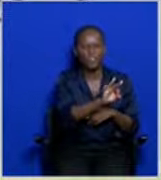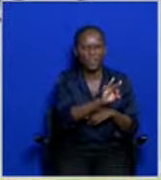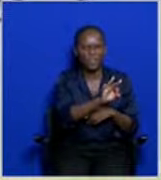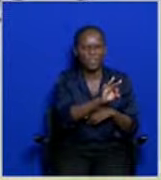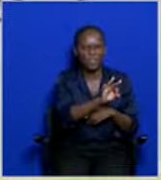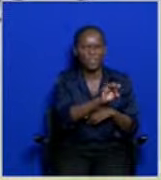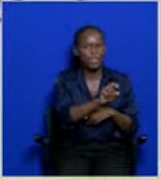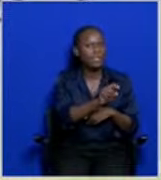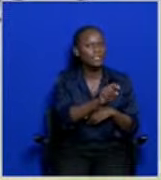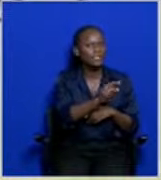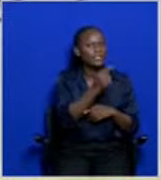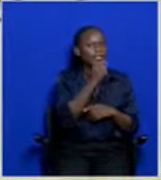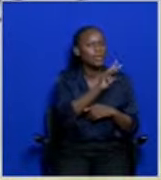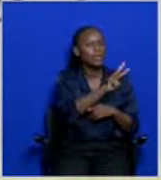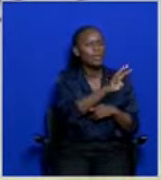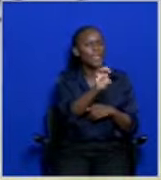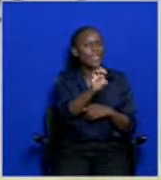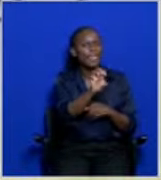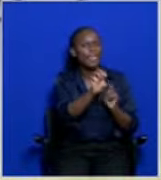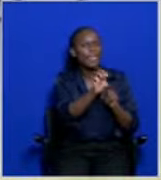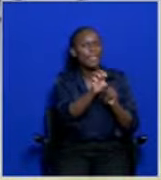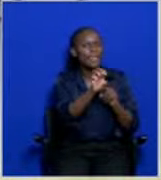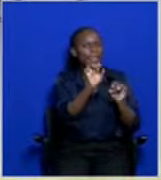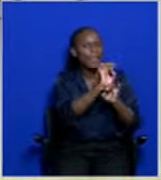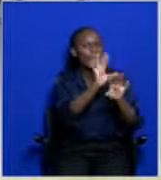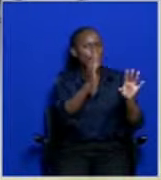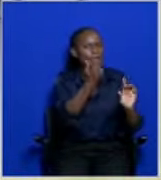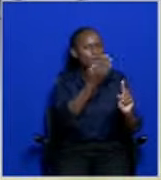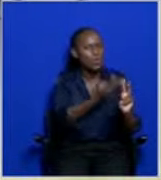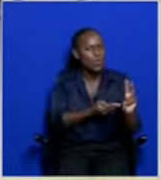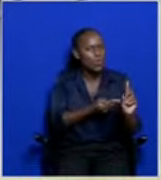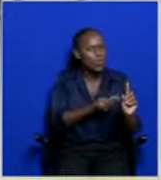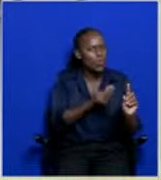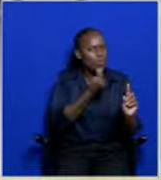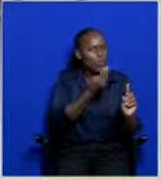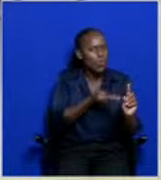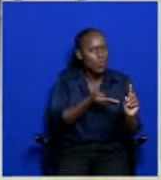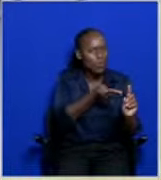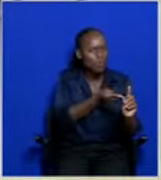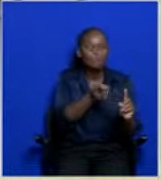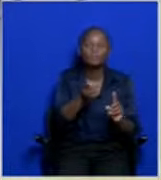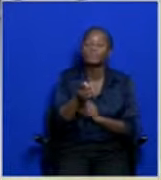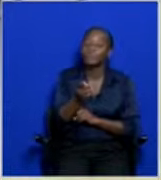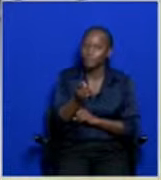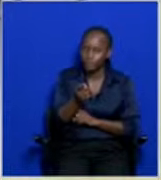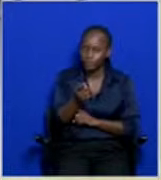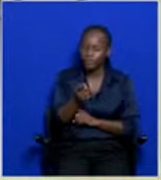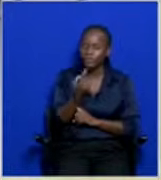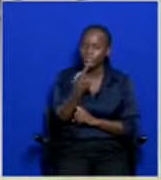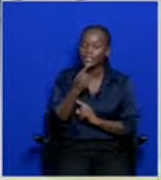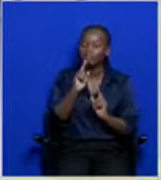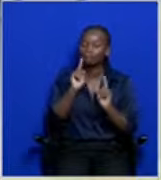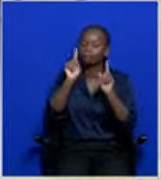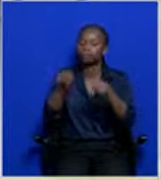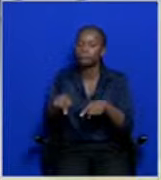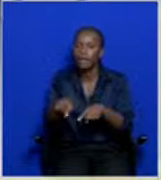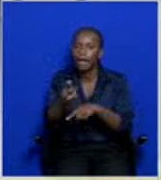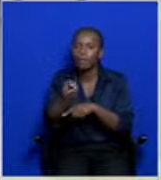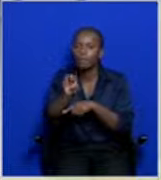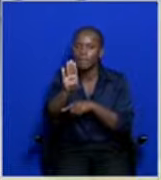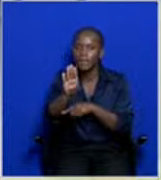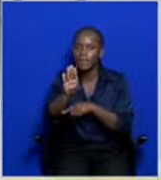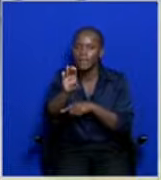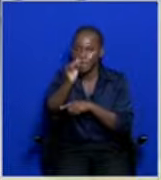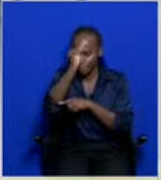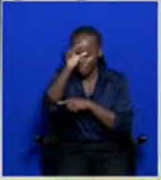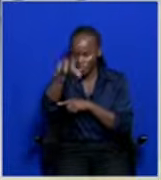to Rosebank SAPS and informed them that would be working in the area. From what you are saying, JMPD wouldn't have to do that because